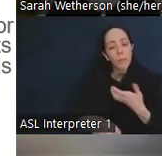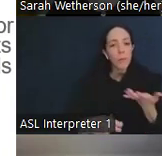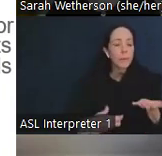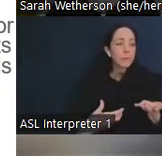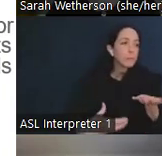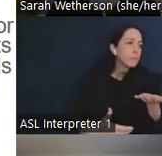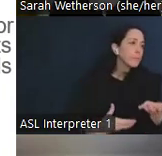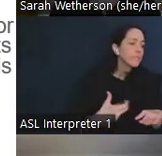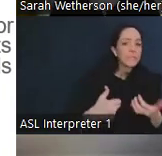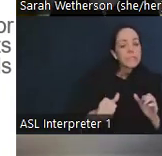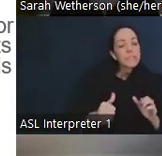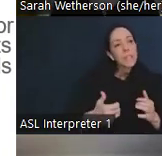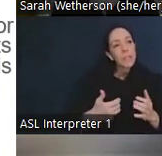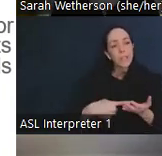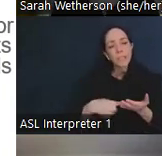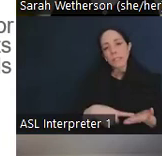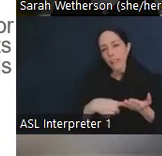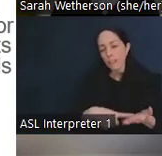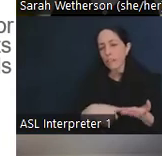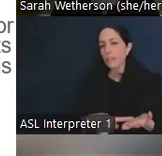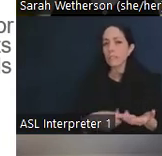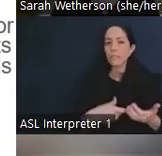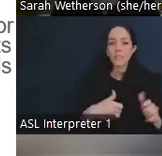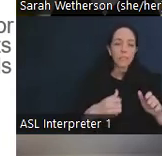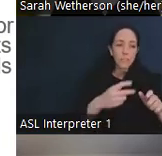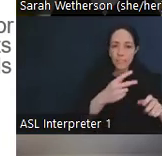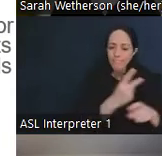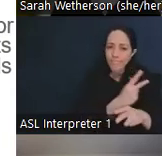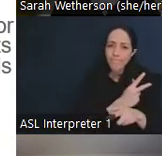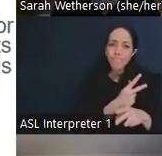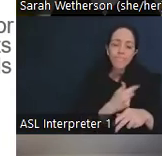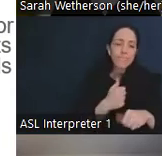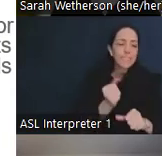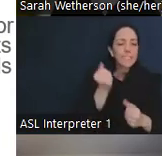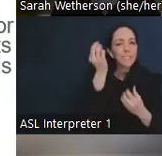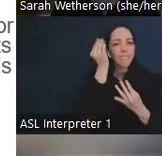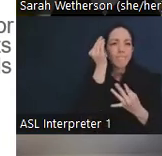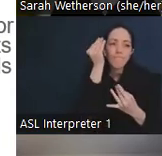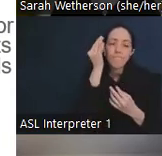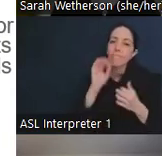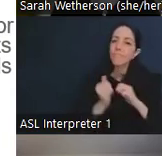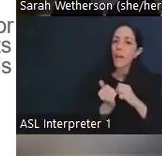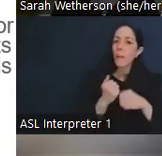and discussed a lot internally within I work very closely with the OHA Medicaid eligibility policy